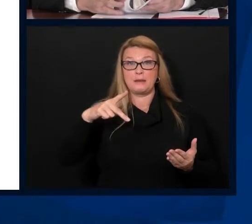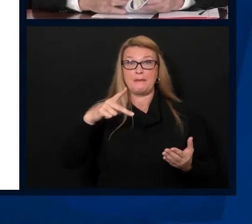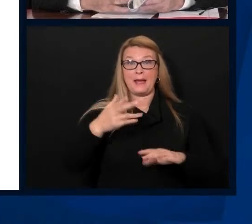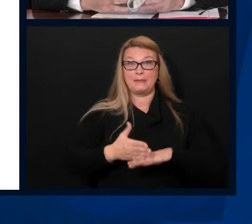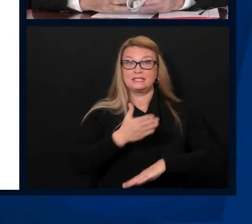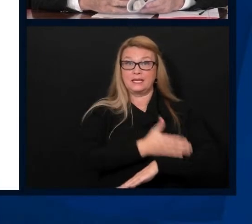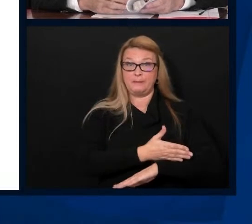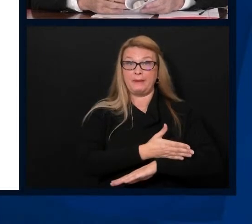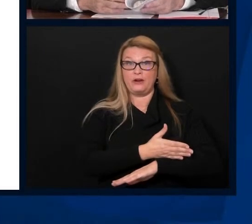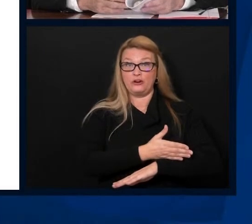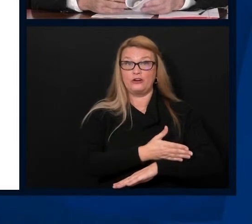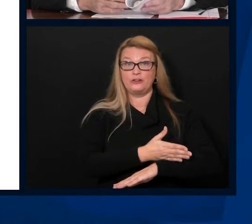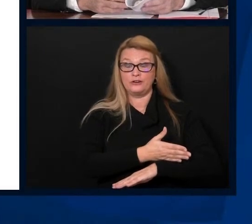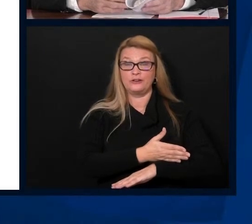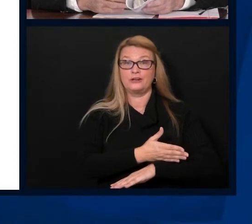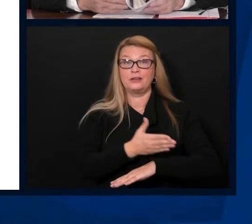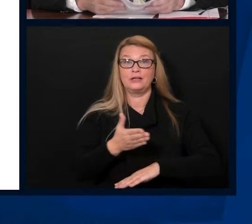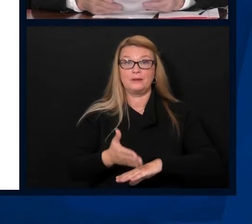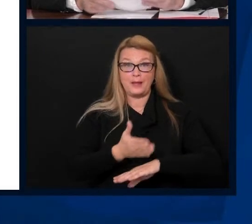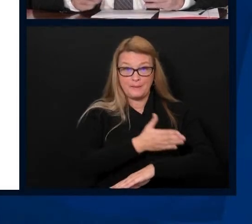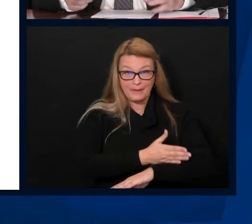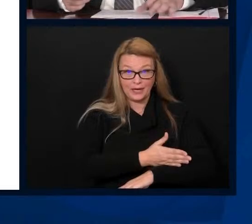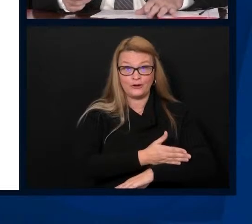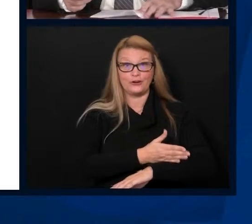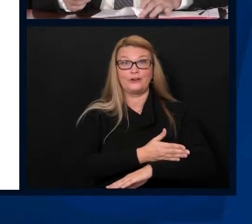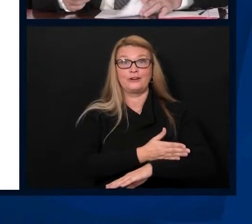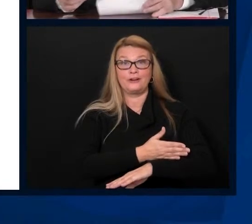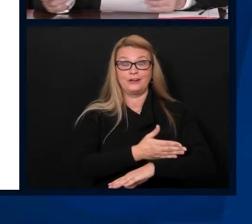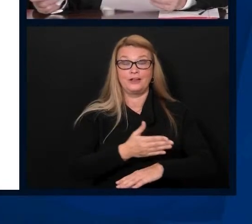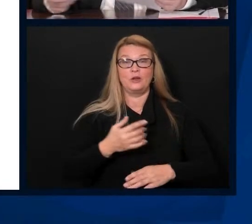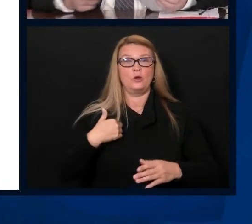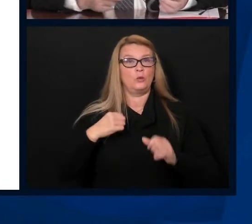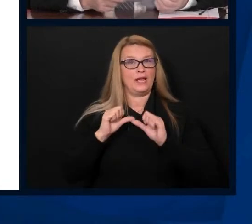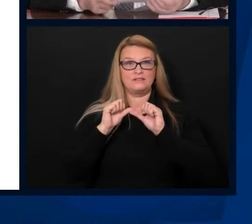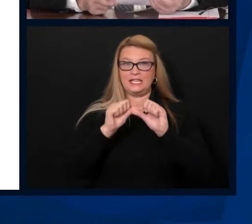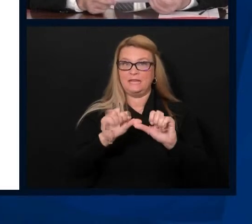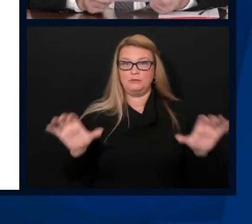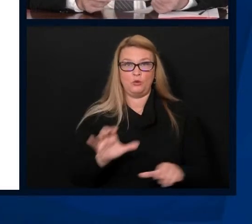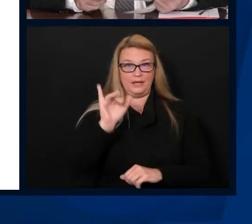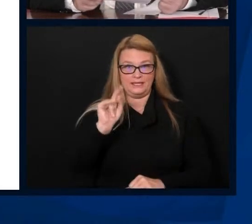better. It's just getting better and better, and we just got to keep at it.